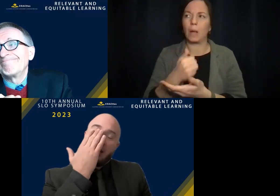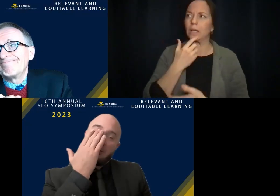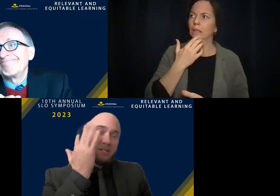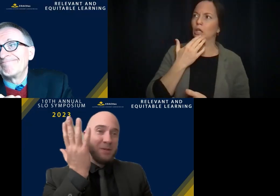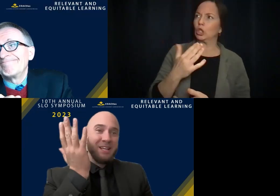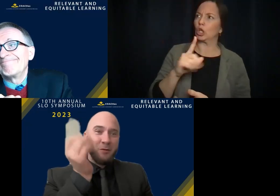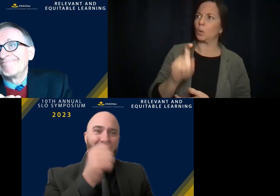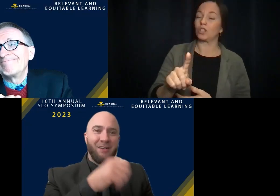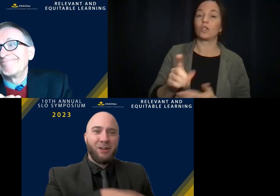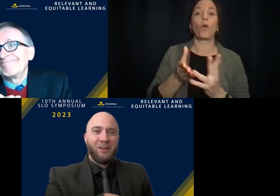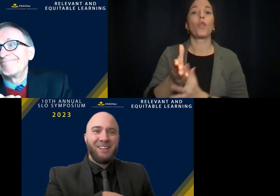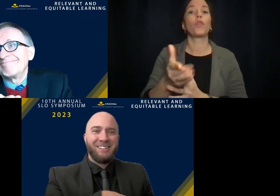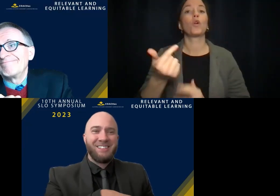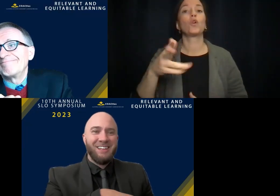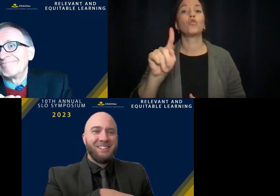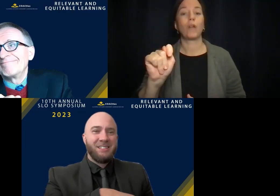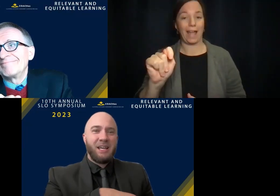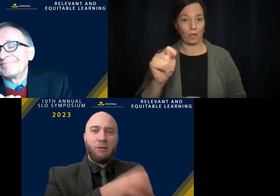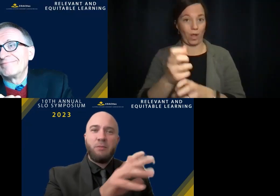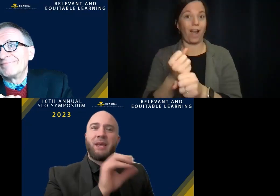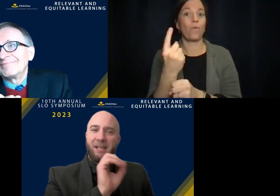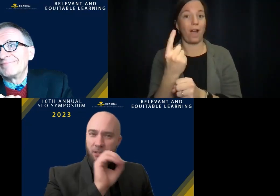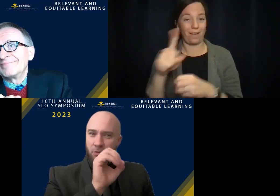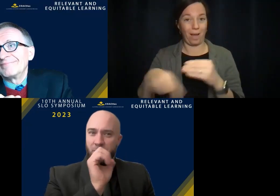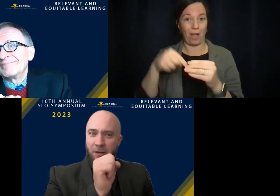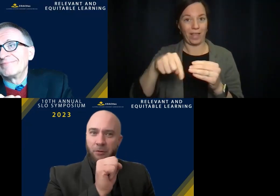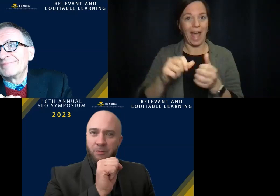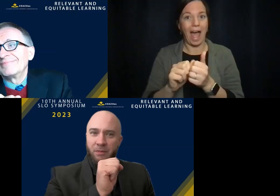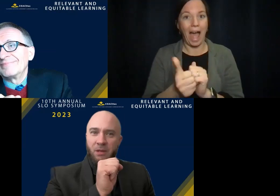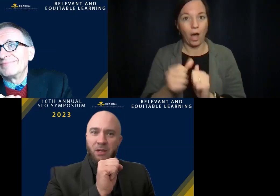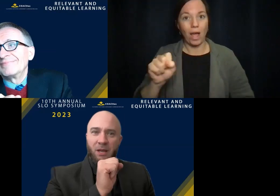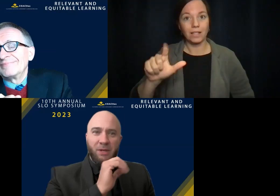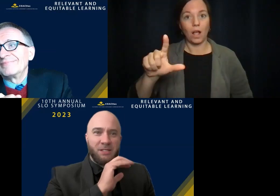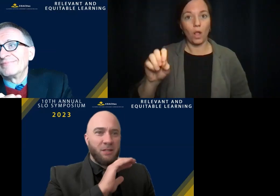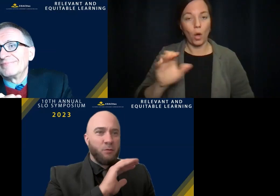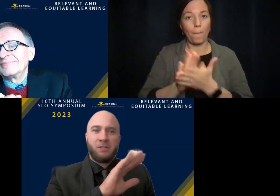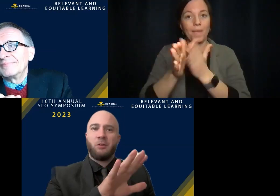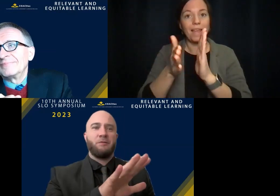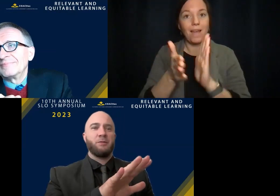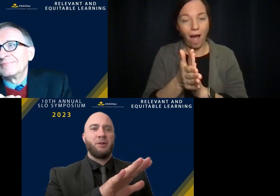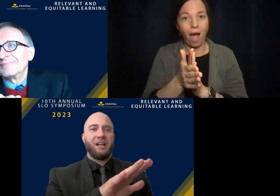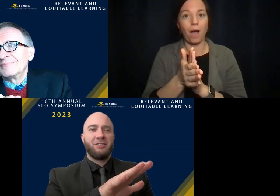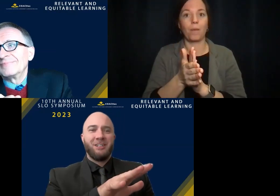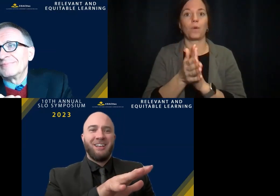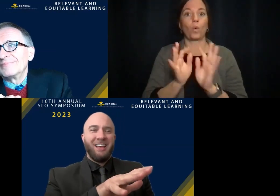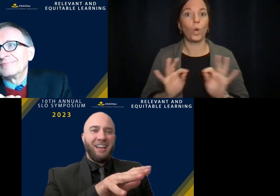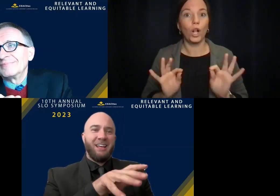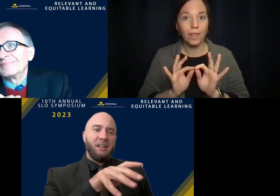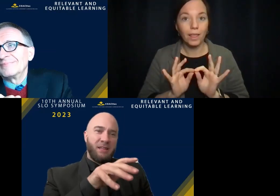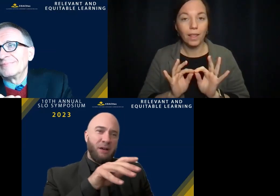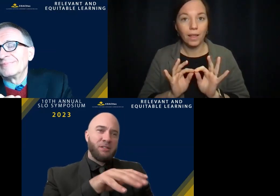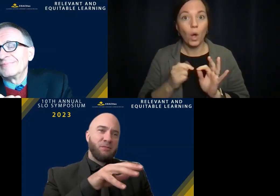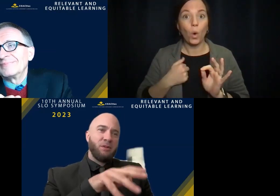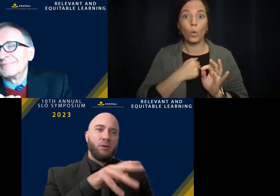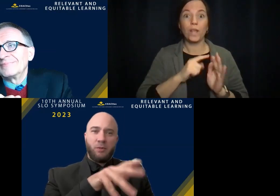over grants, we ended up getting a grant regarding this to say, how do we make SLOs meaningful? And basically restarted from scratch.